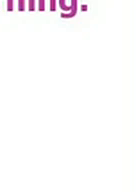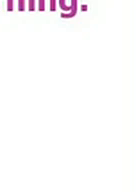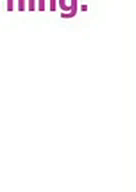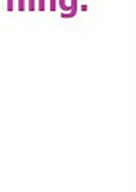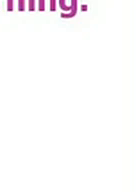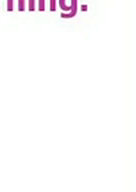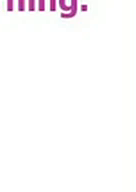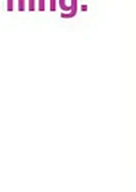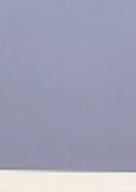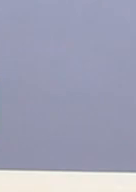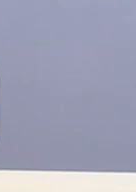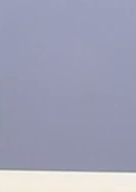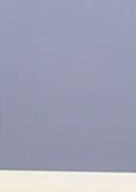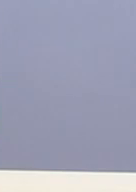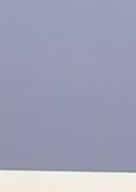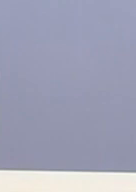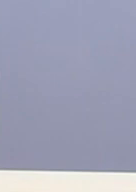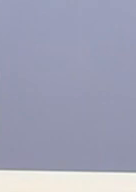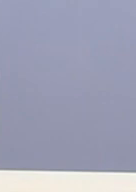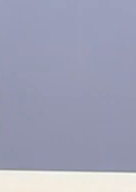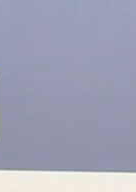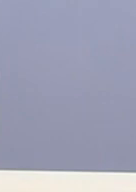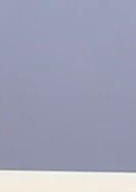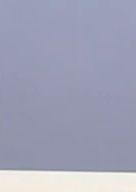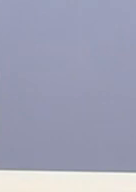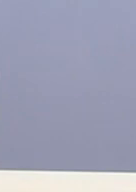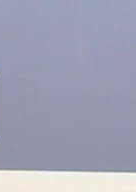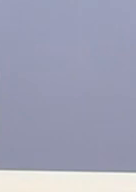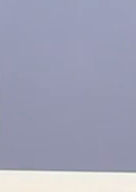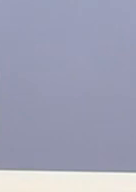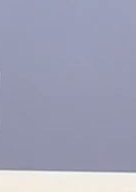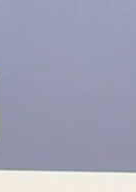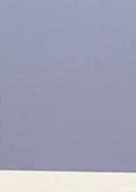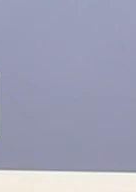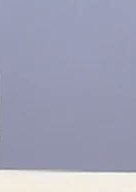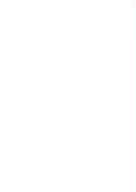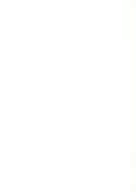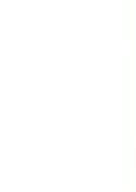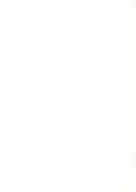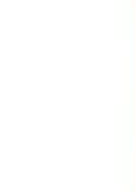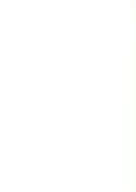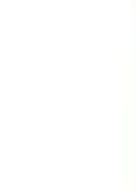morning. Next question, what does Aybek do in the afternoon?